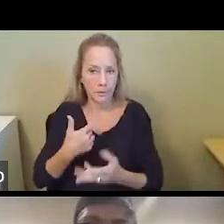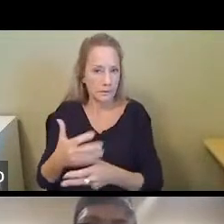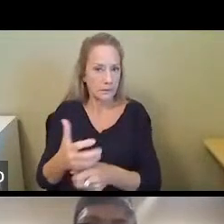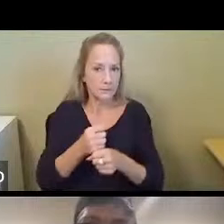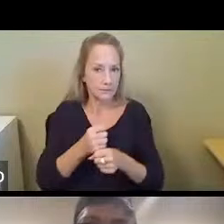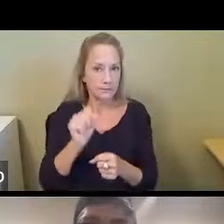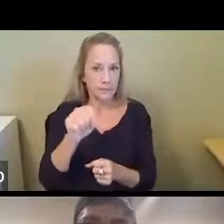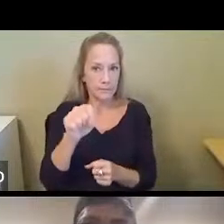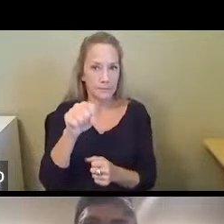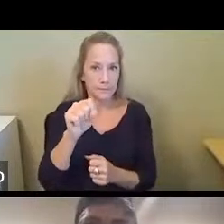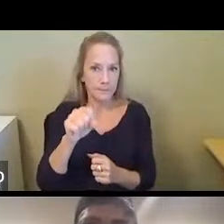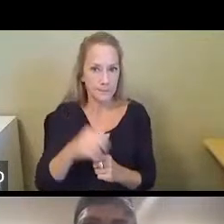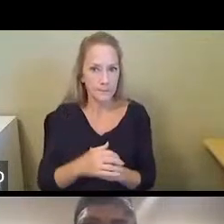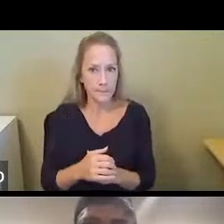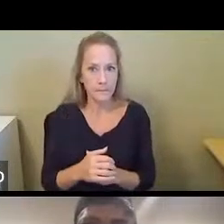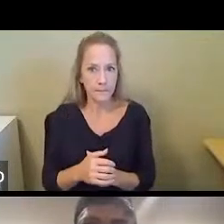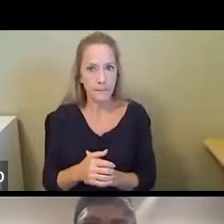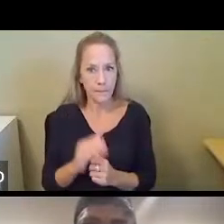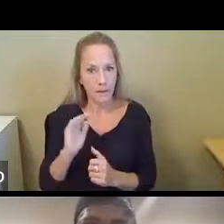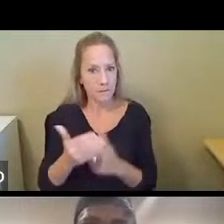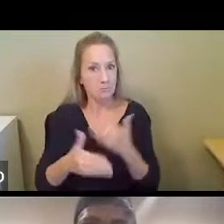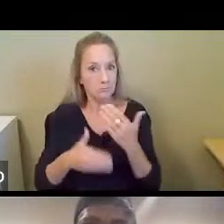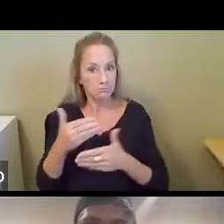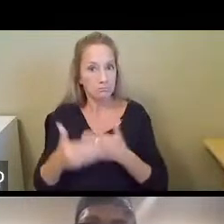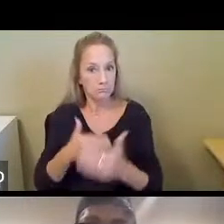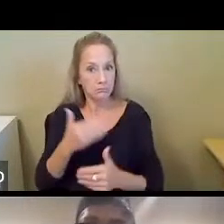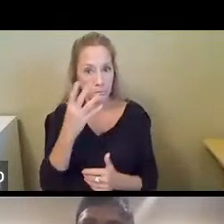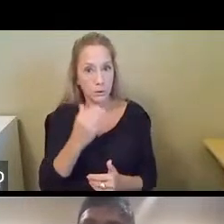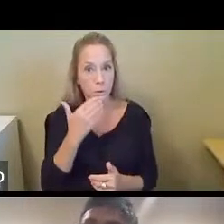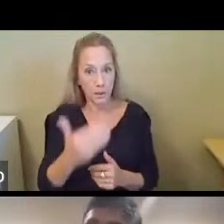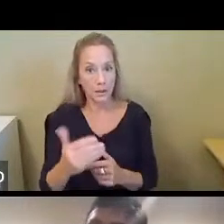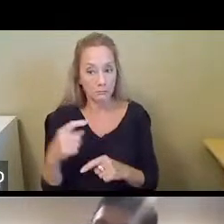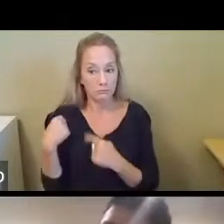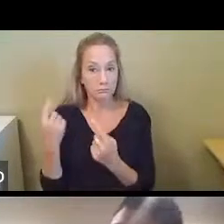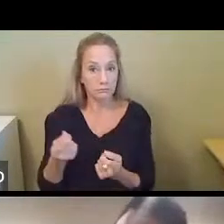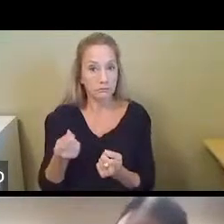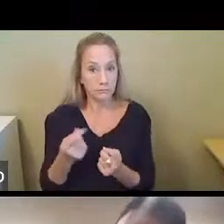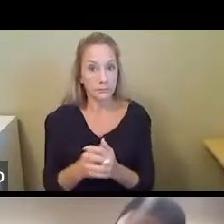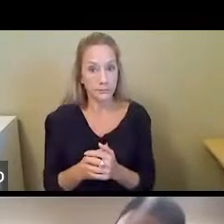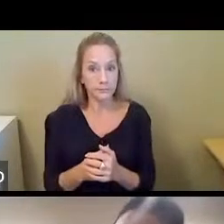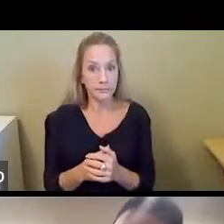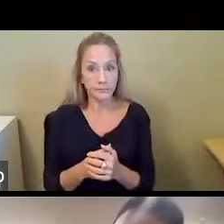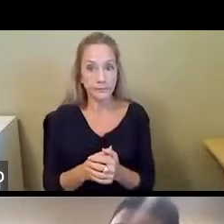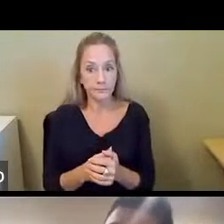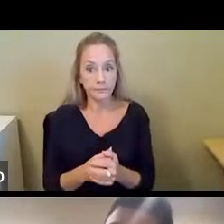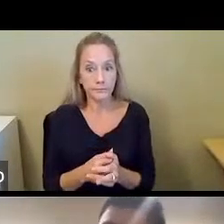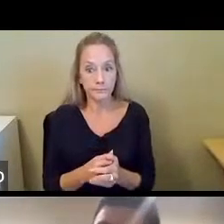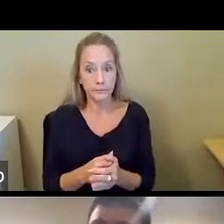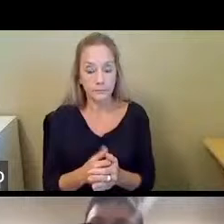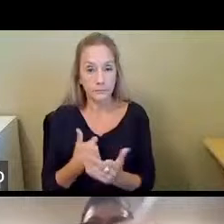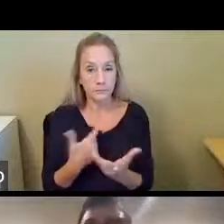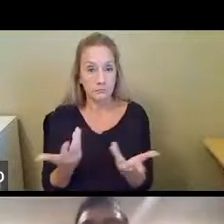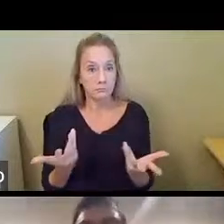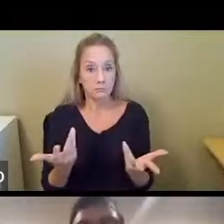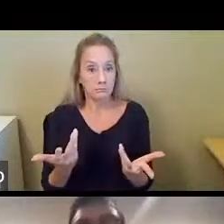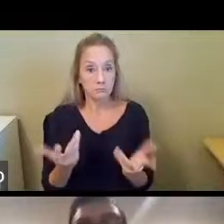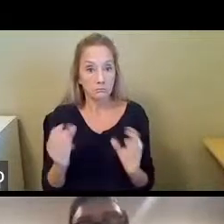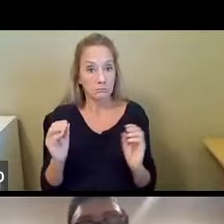that it's, you know, it's going pretty well thus far. So I haven't